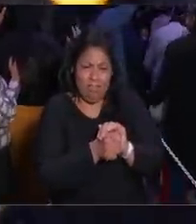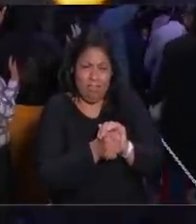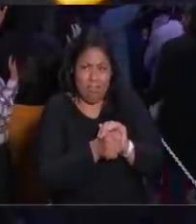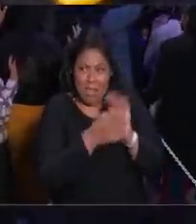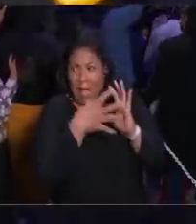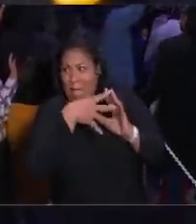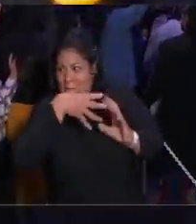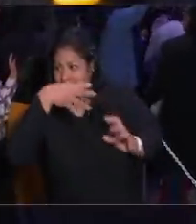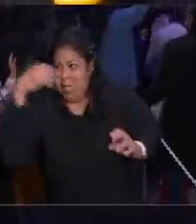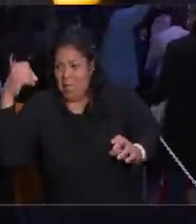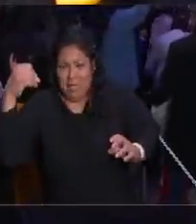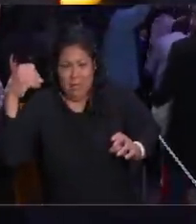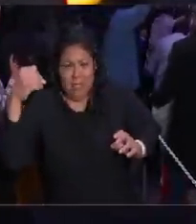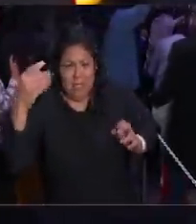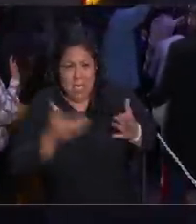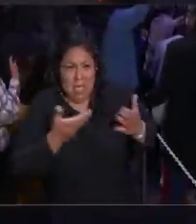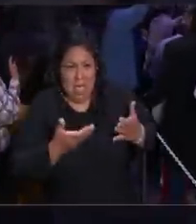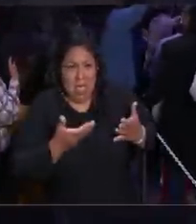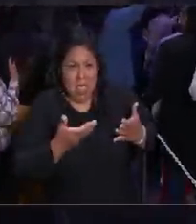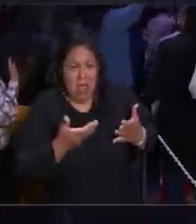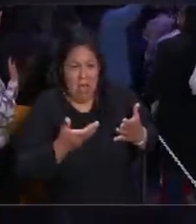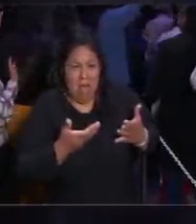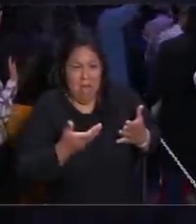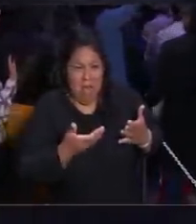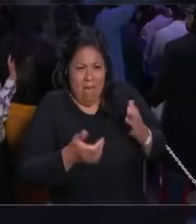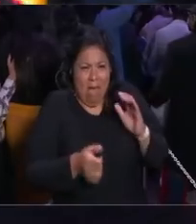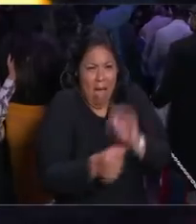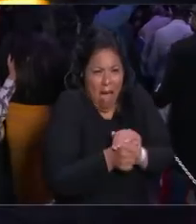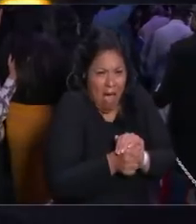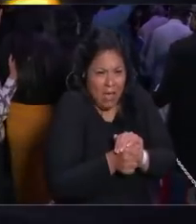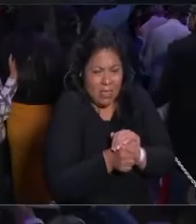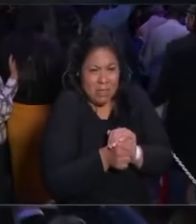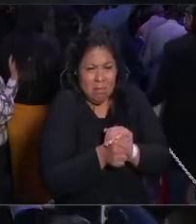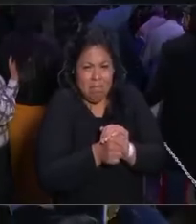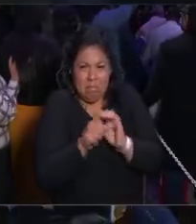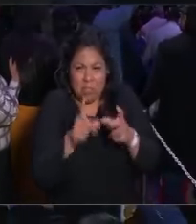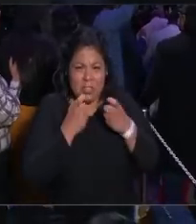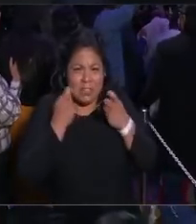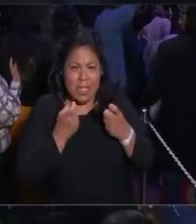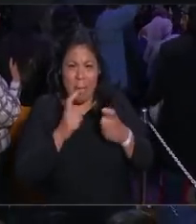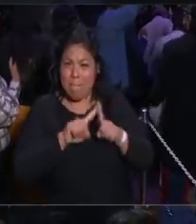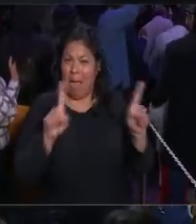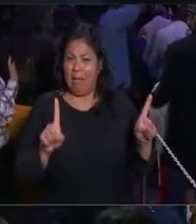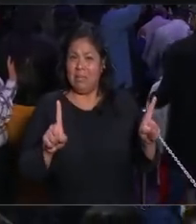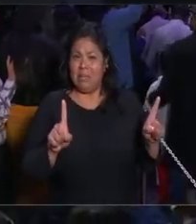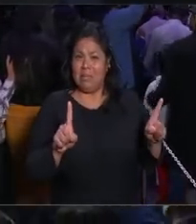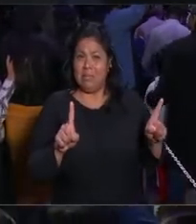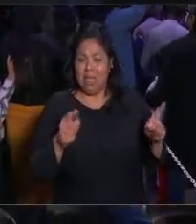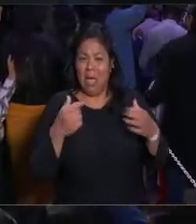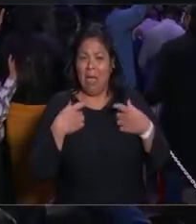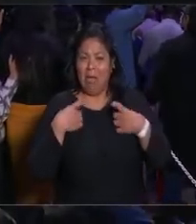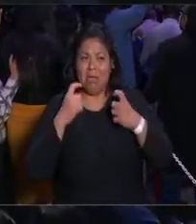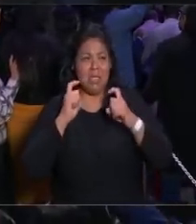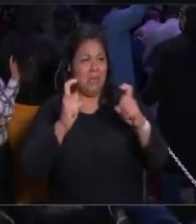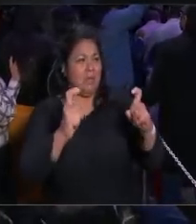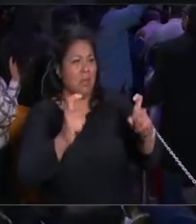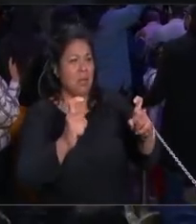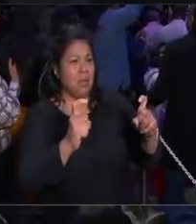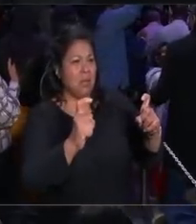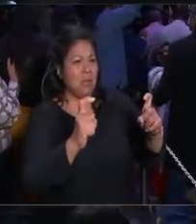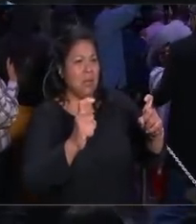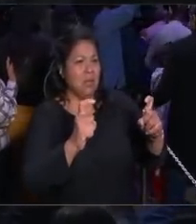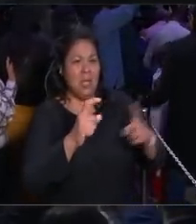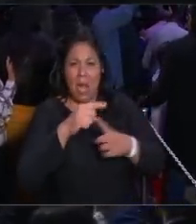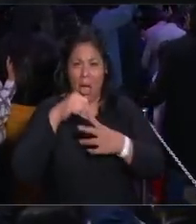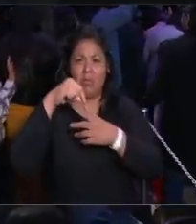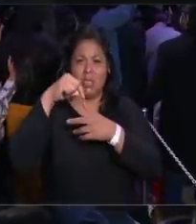sin. Puedes salir de este lugar escondiendo tu pecado. But I'm going to give you an alternative. Pero te voy a dar una alternativa. I'm going to give you an